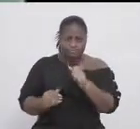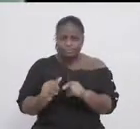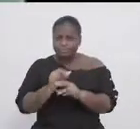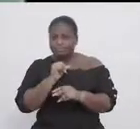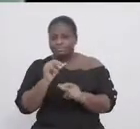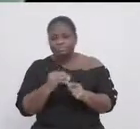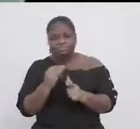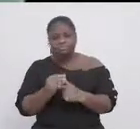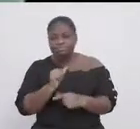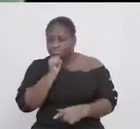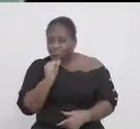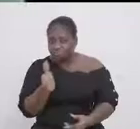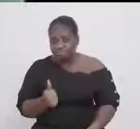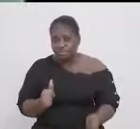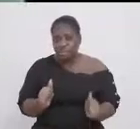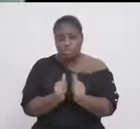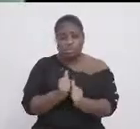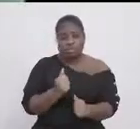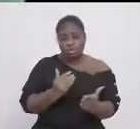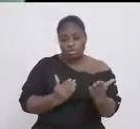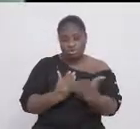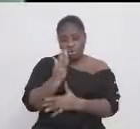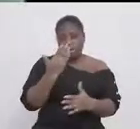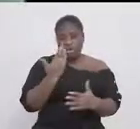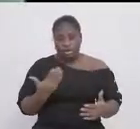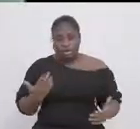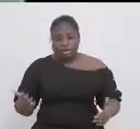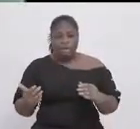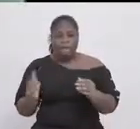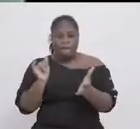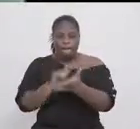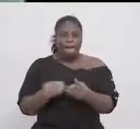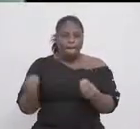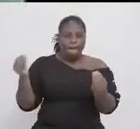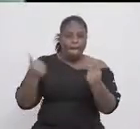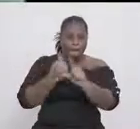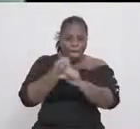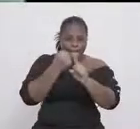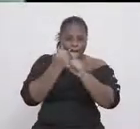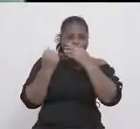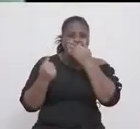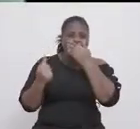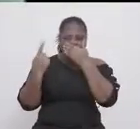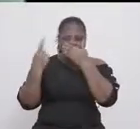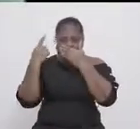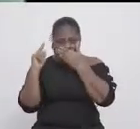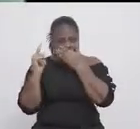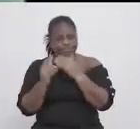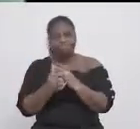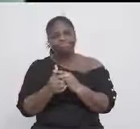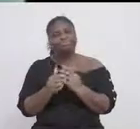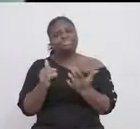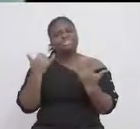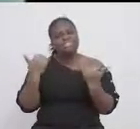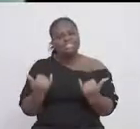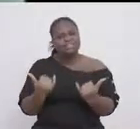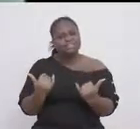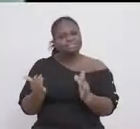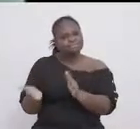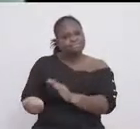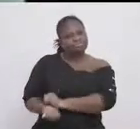classes in your schools with the right infrastructure. And this is what I'll advocate for. I mean, swapping